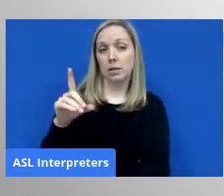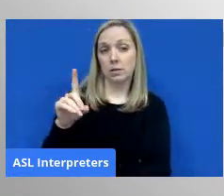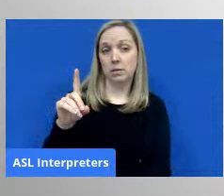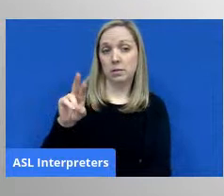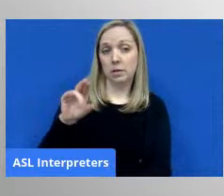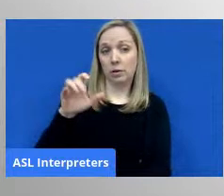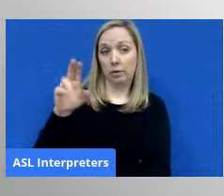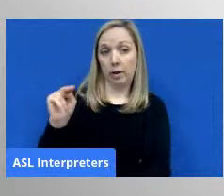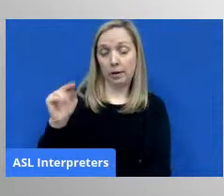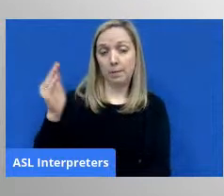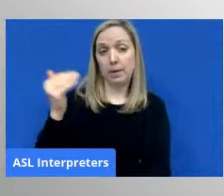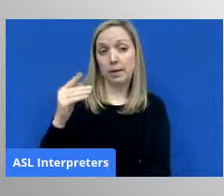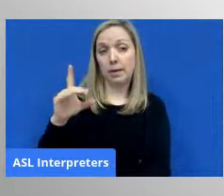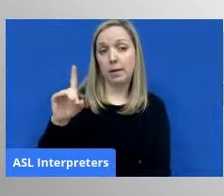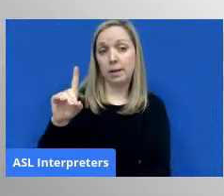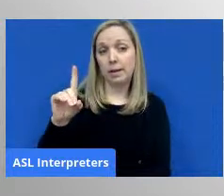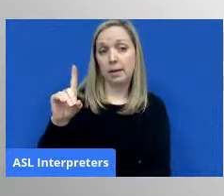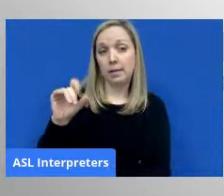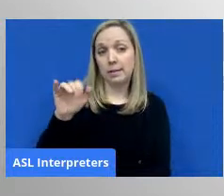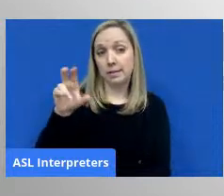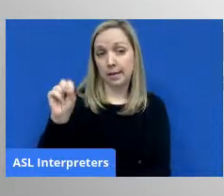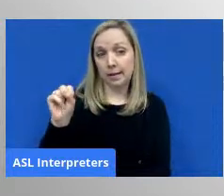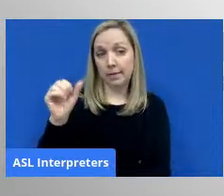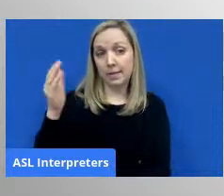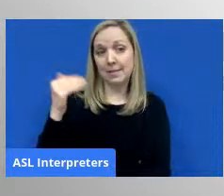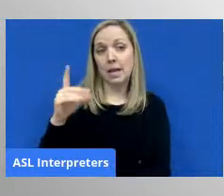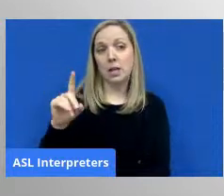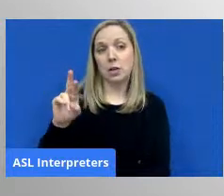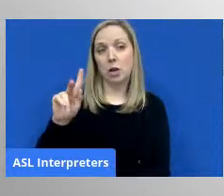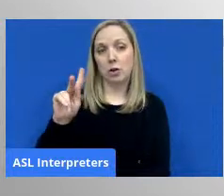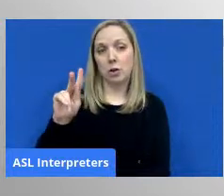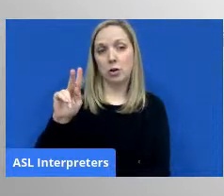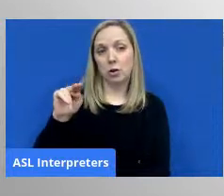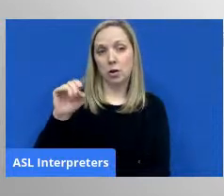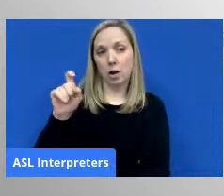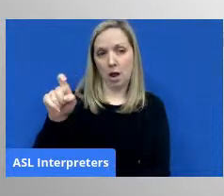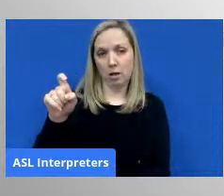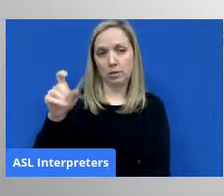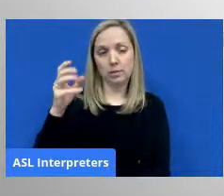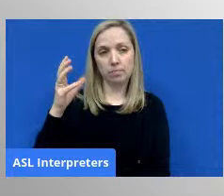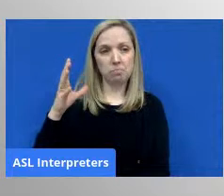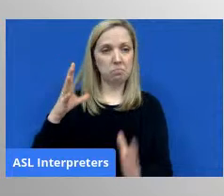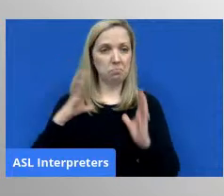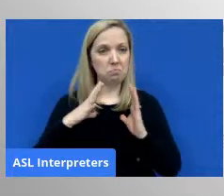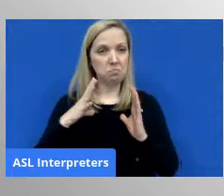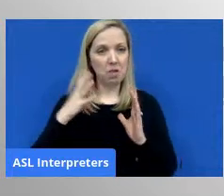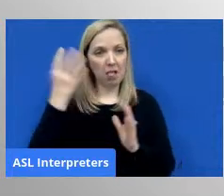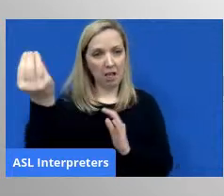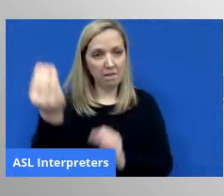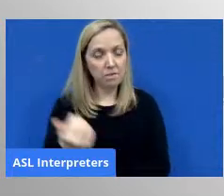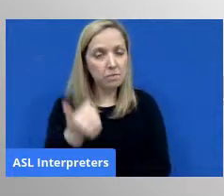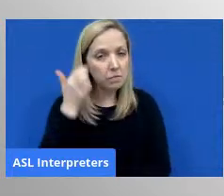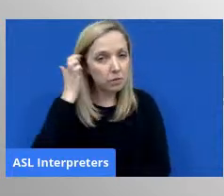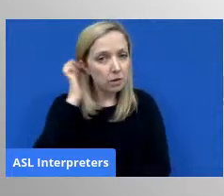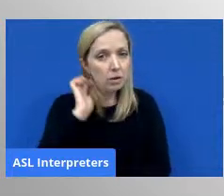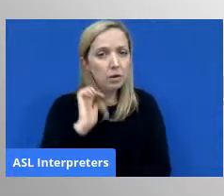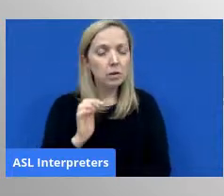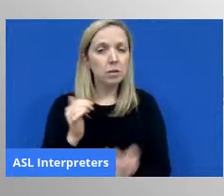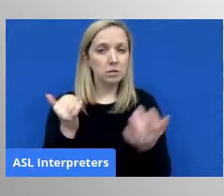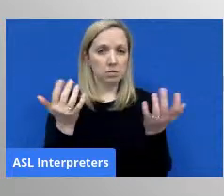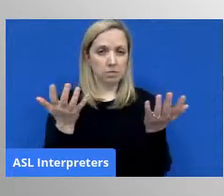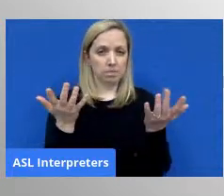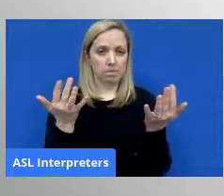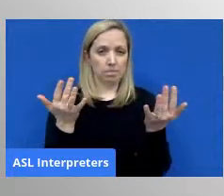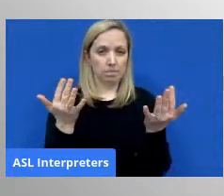Dr. Maddox, with Dr. Knox having left. And so I'm just going to,